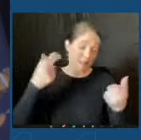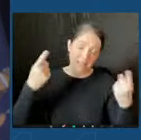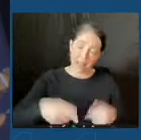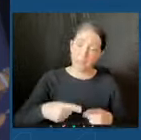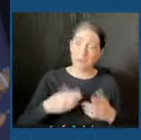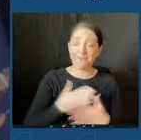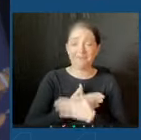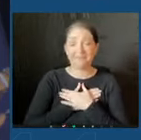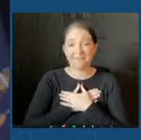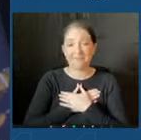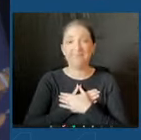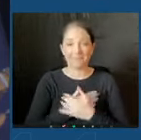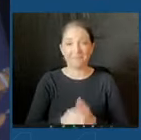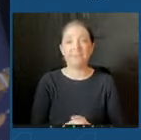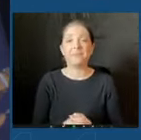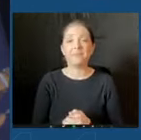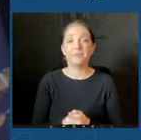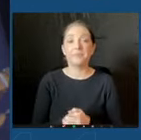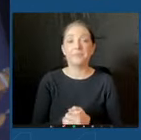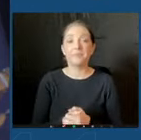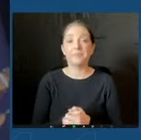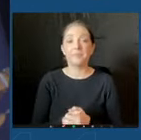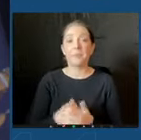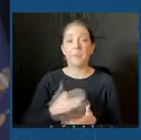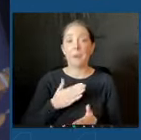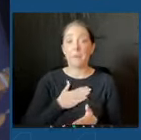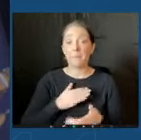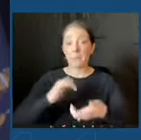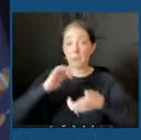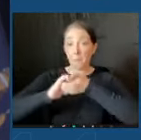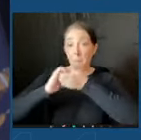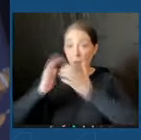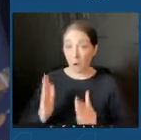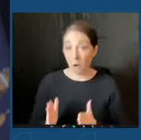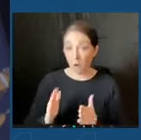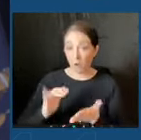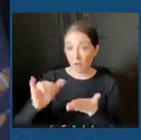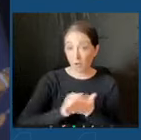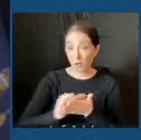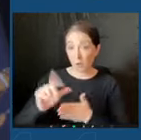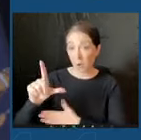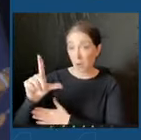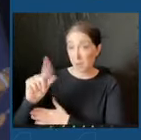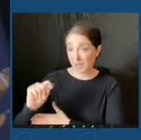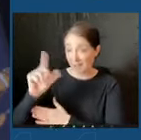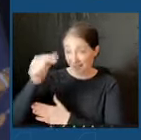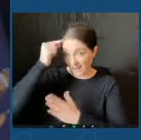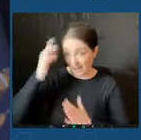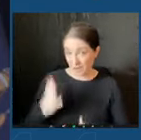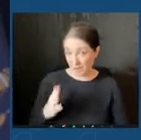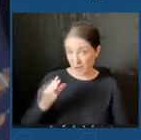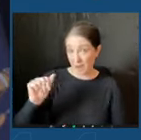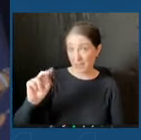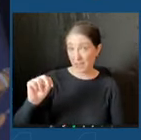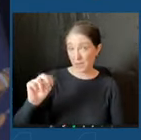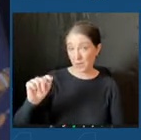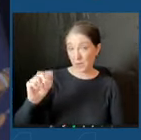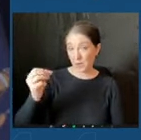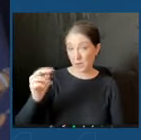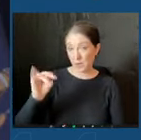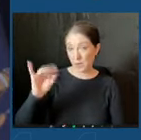today. Also joined by my partner in government, New York's Lieutenant Governor Antonio Delgado. Please raise your